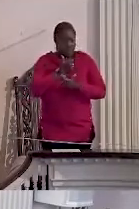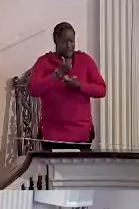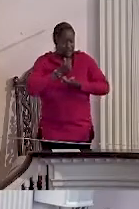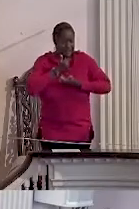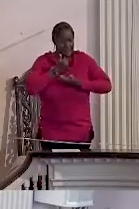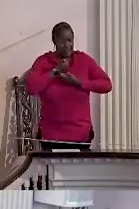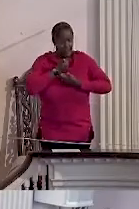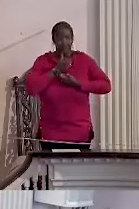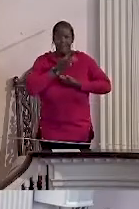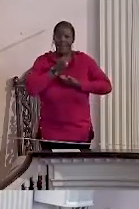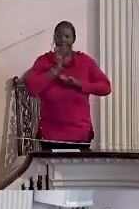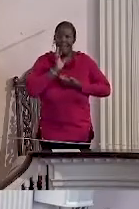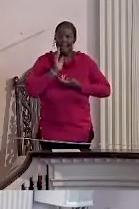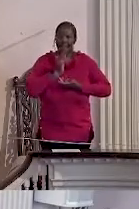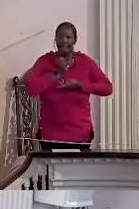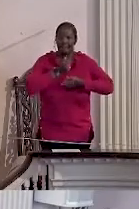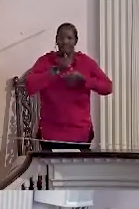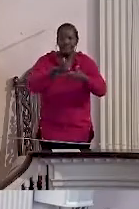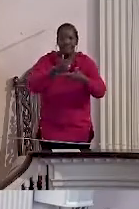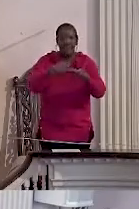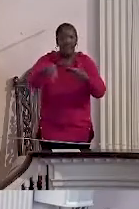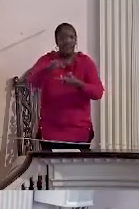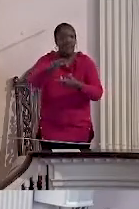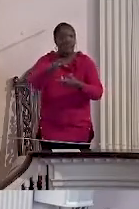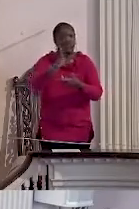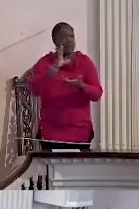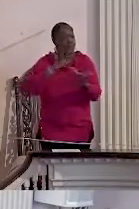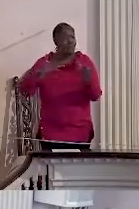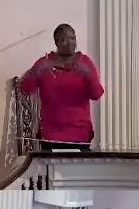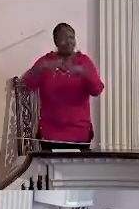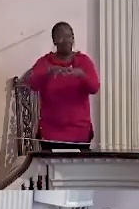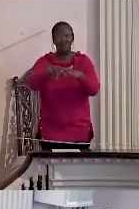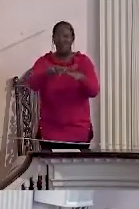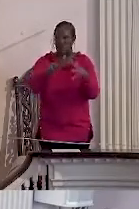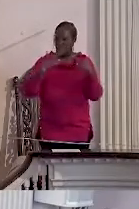interwoven community of humans finding our way together.